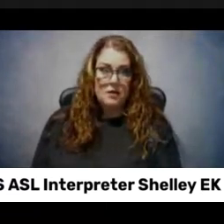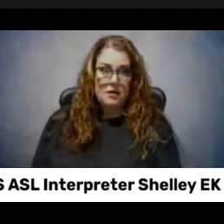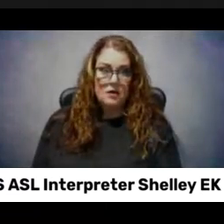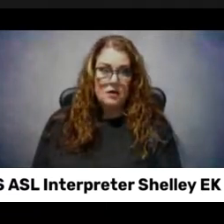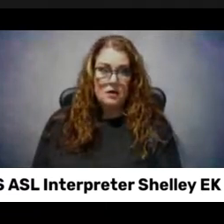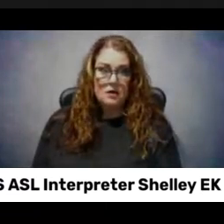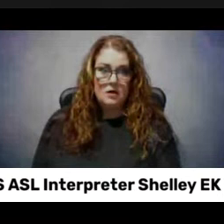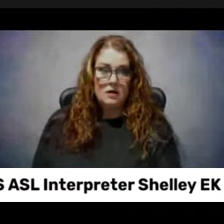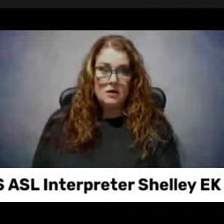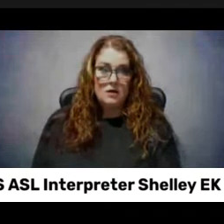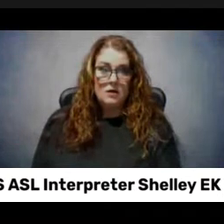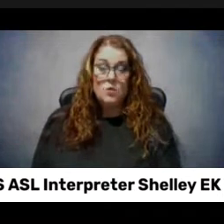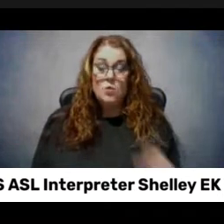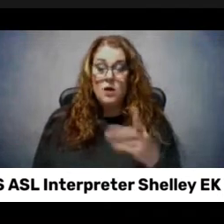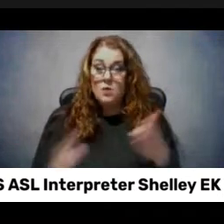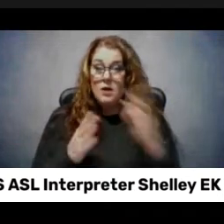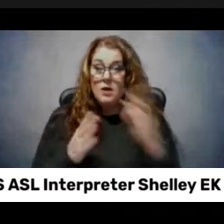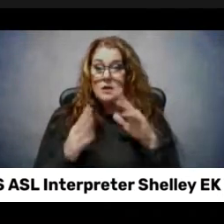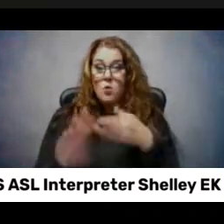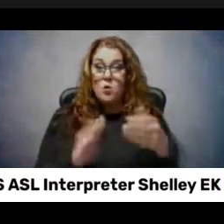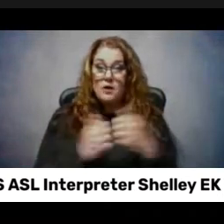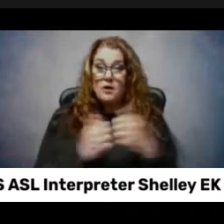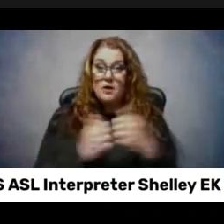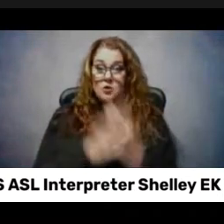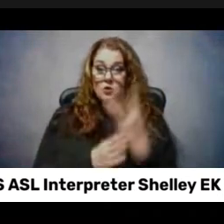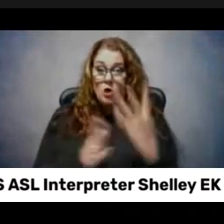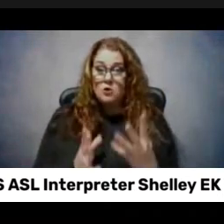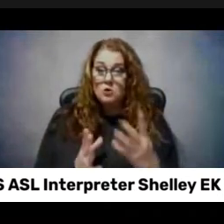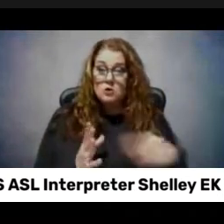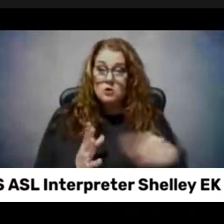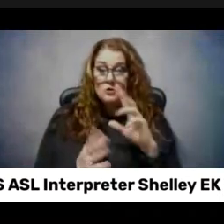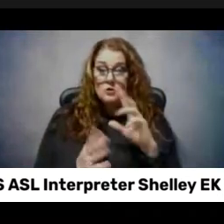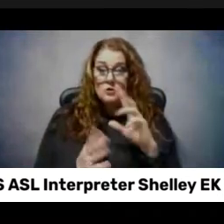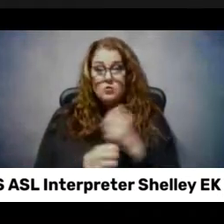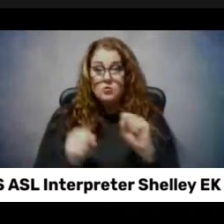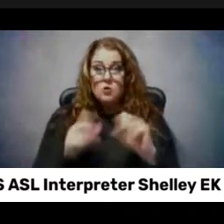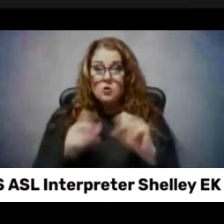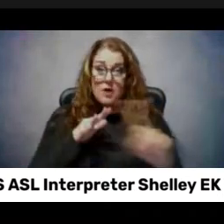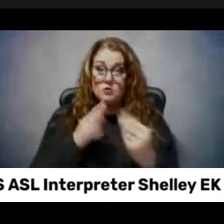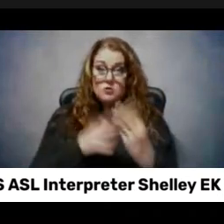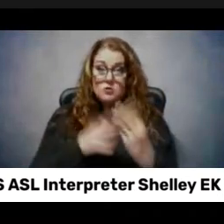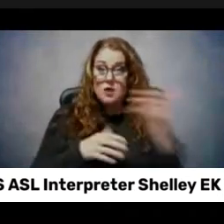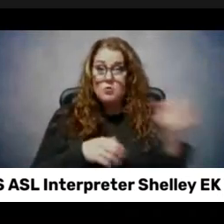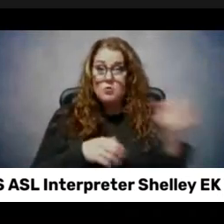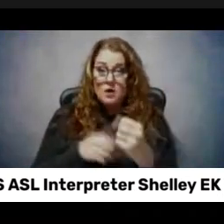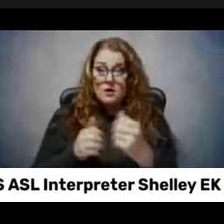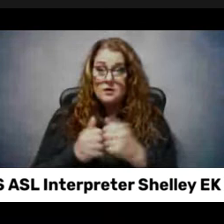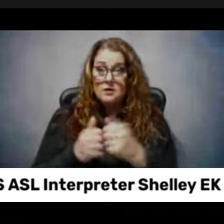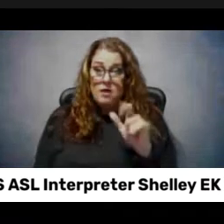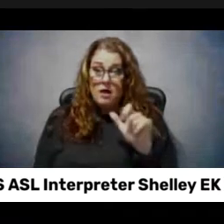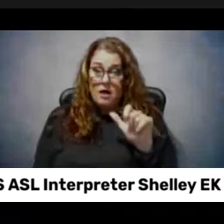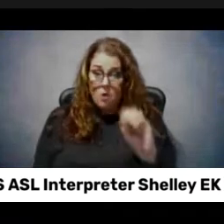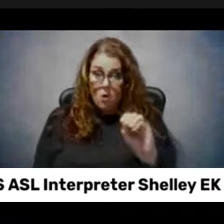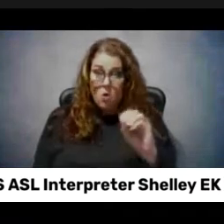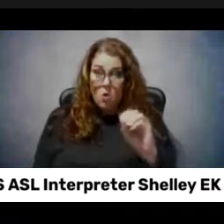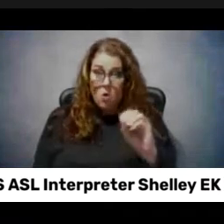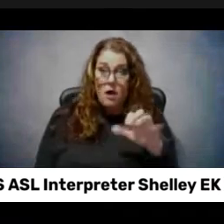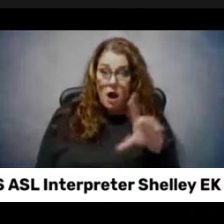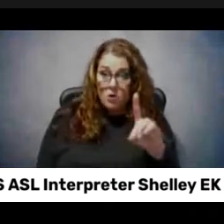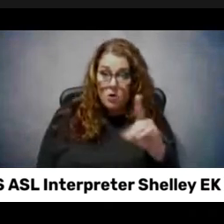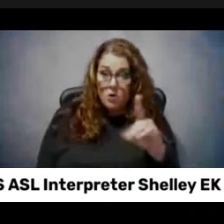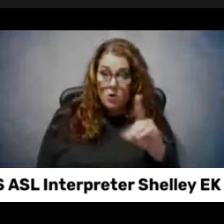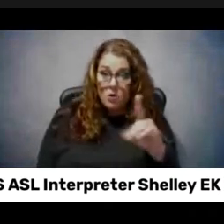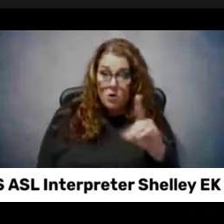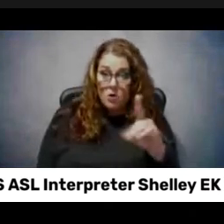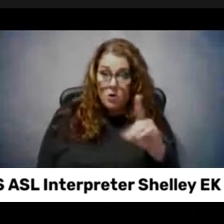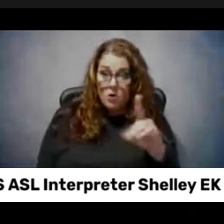gardeners when the refugee gardeners, when they are brought into Hello Howard, told me that before